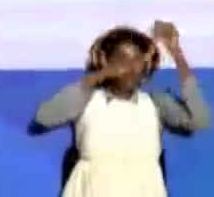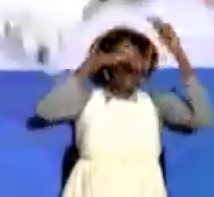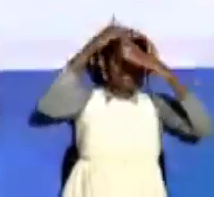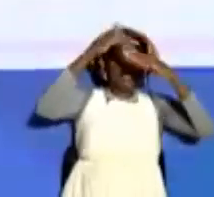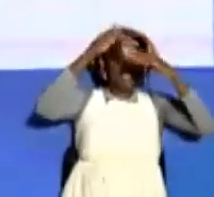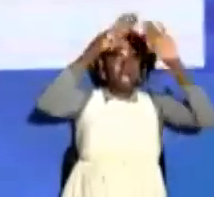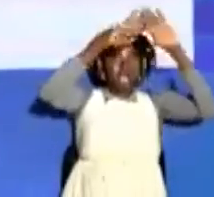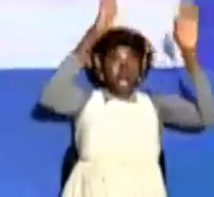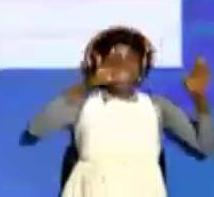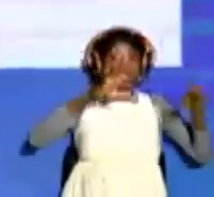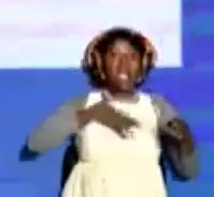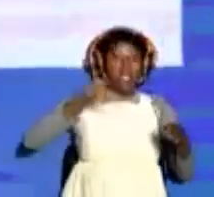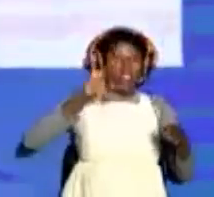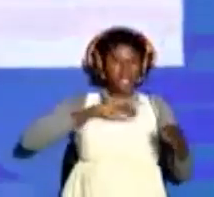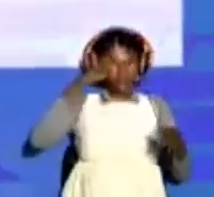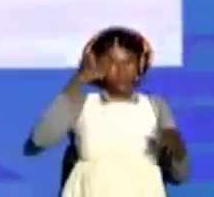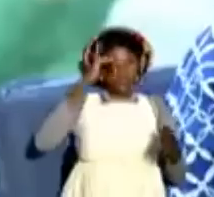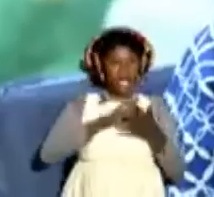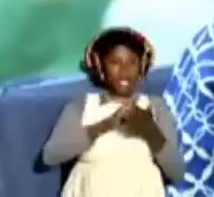we have invested in this thing.